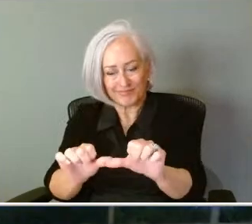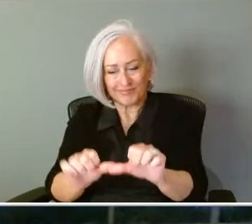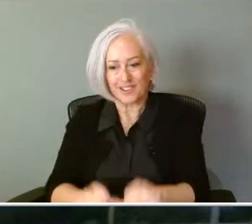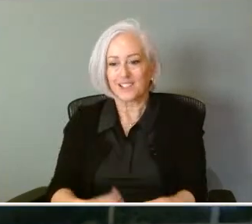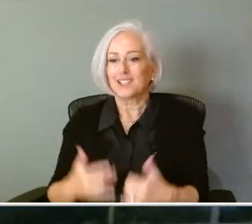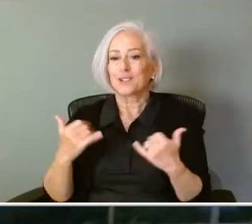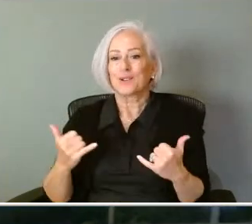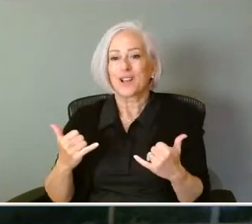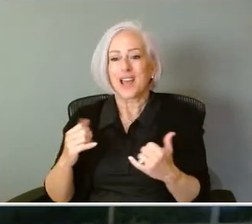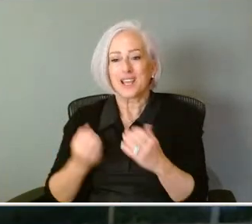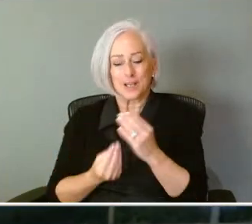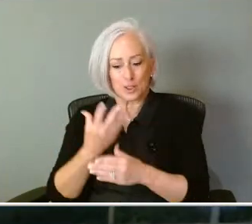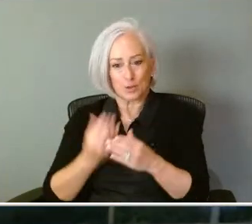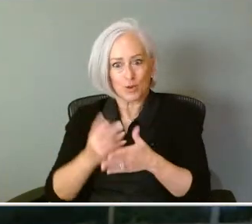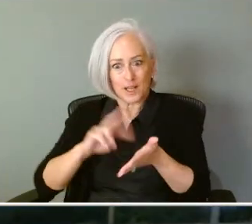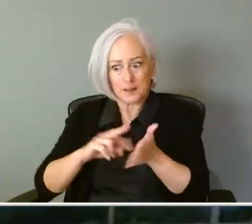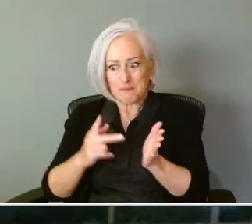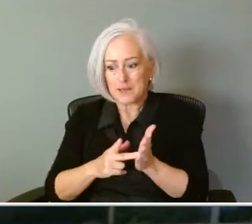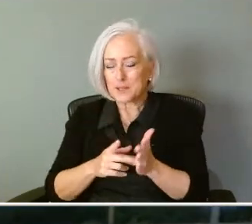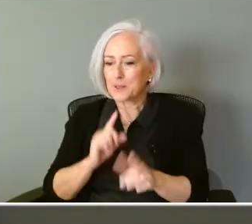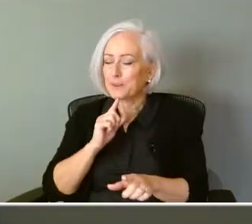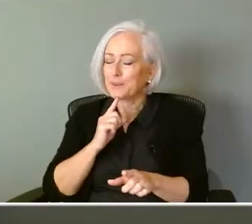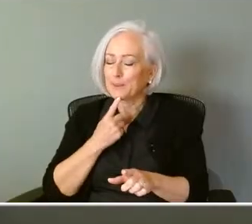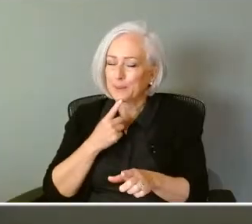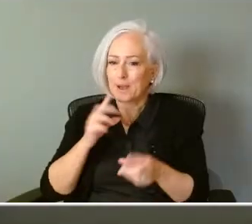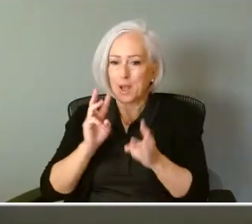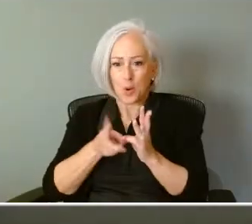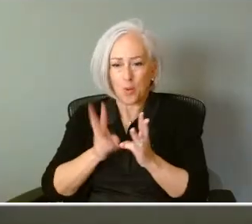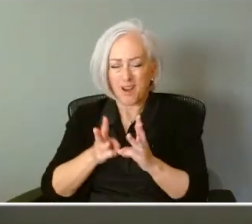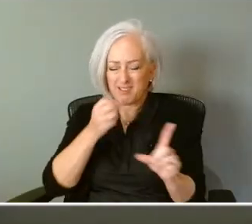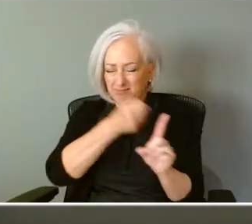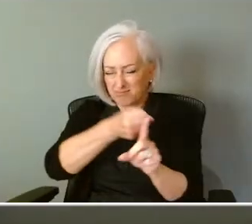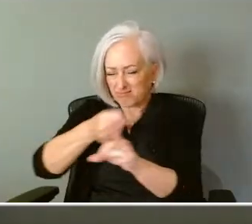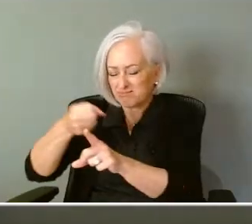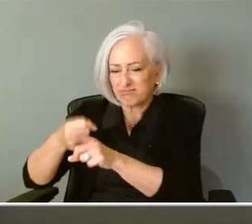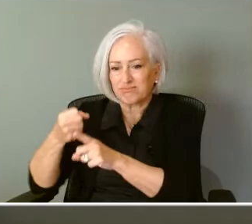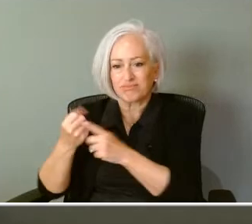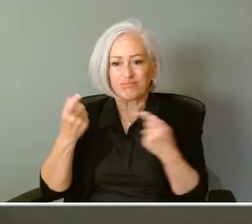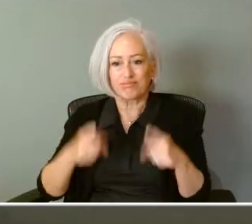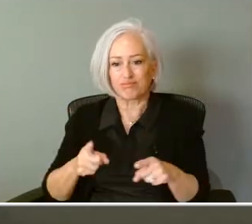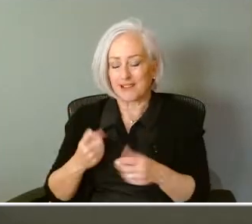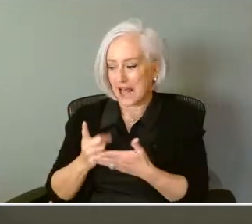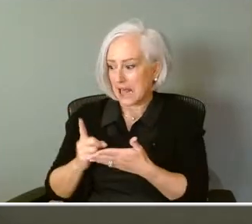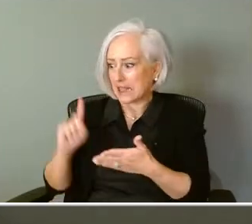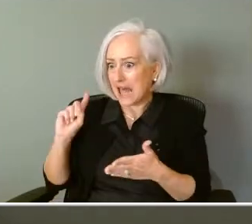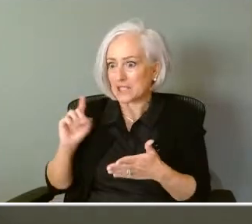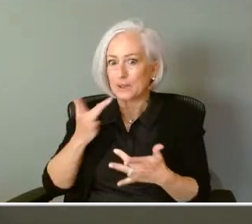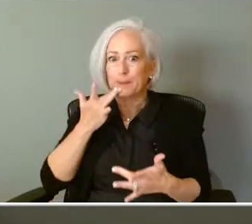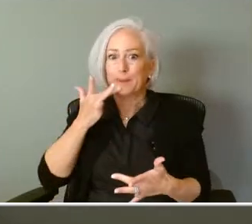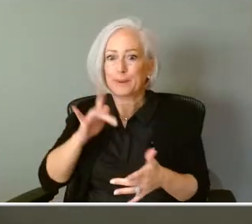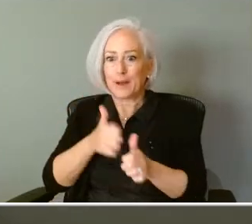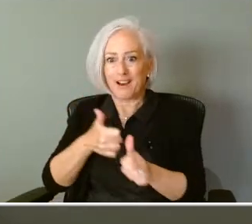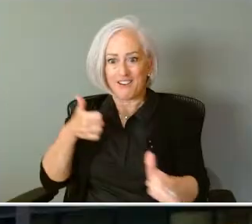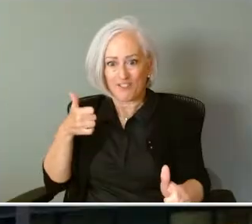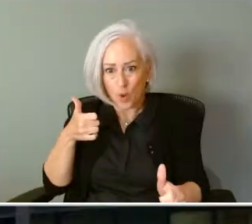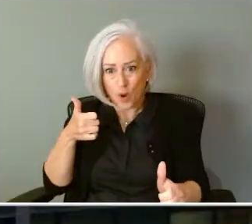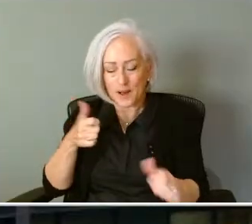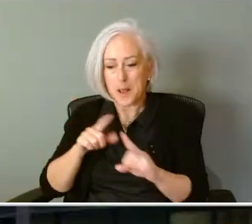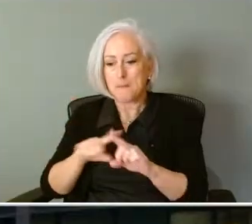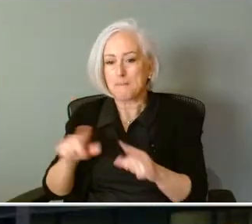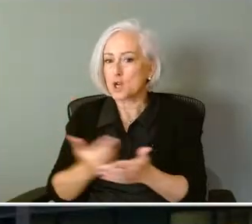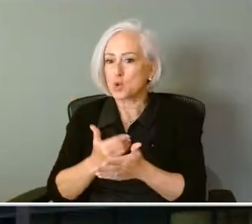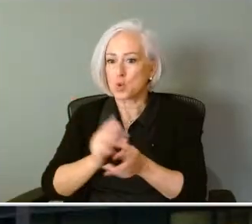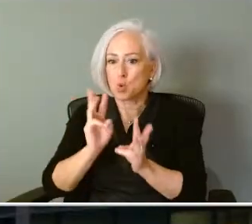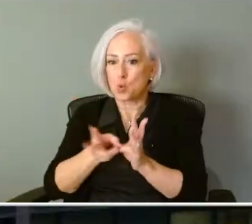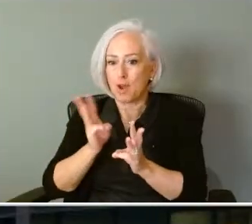season is on its way. Kansas City avoided bad storms last week, but there's another weather system headed into our area, and it's